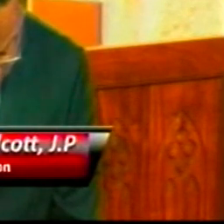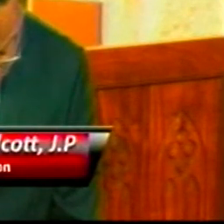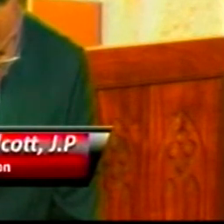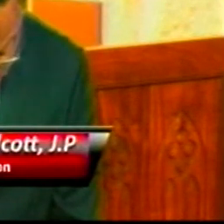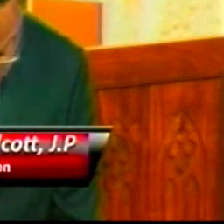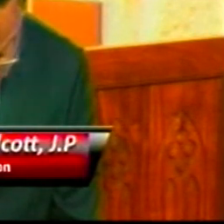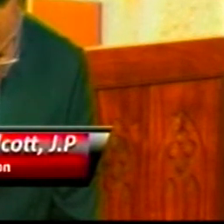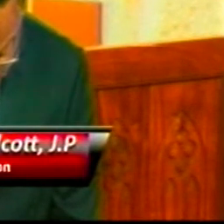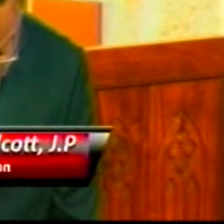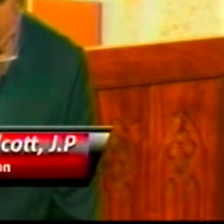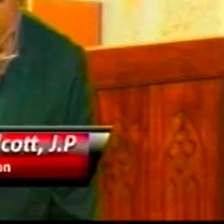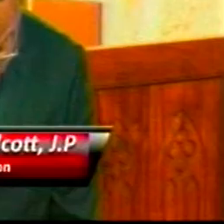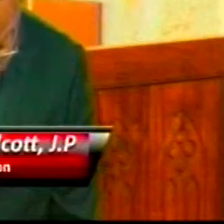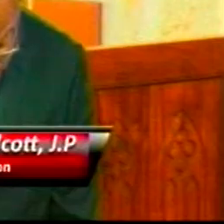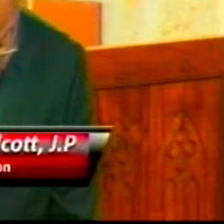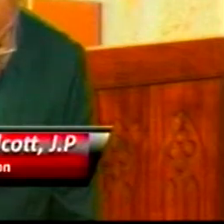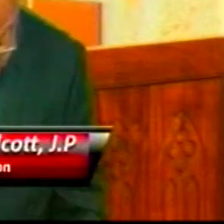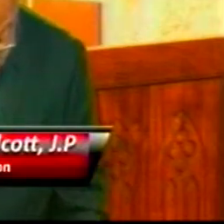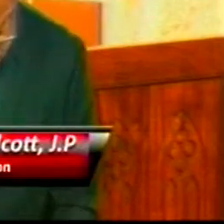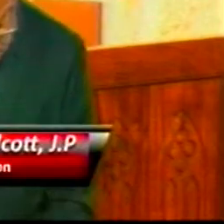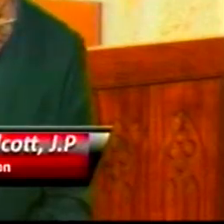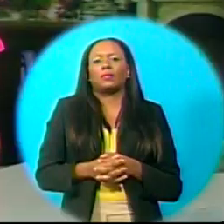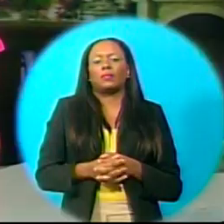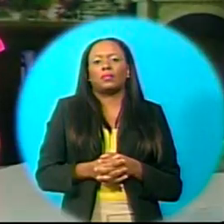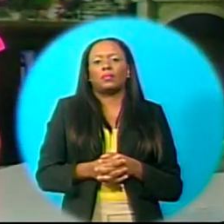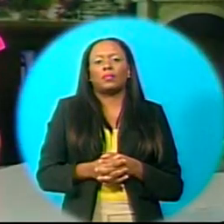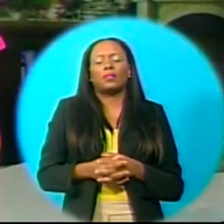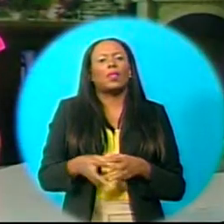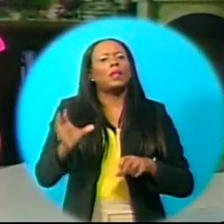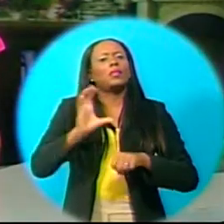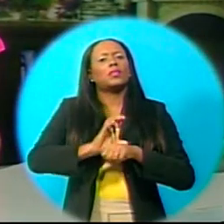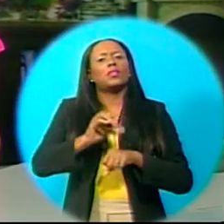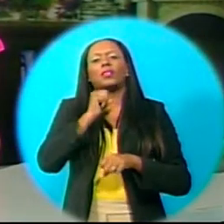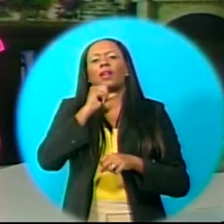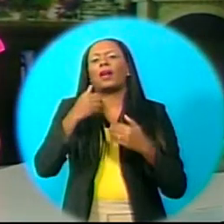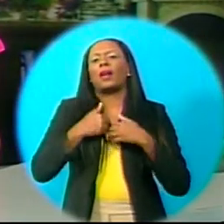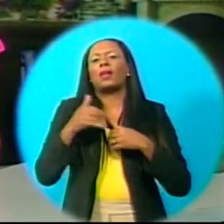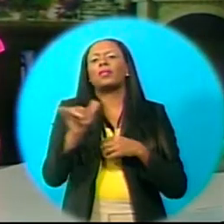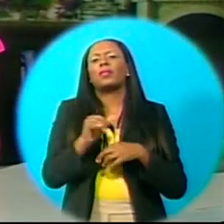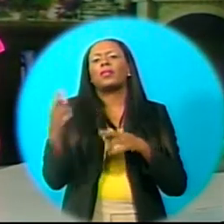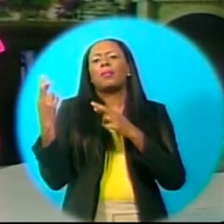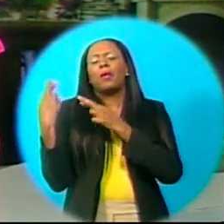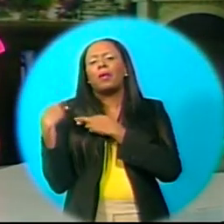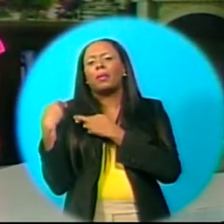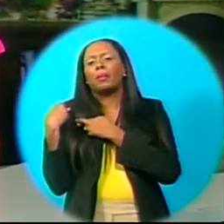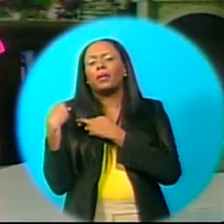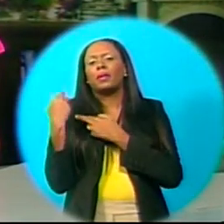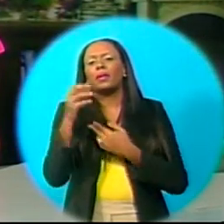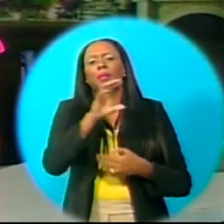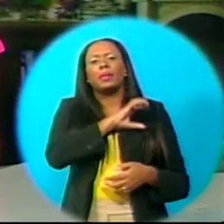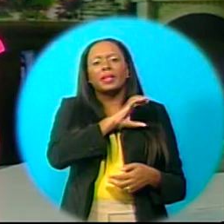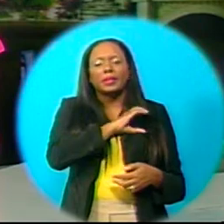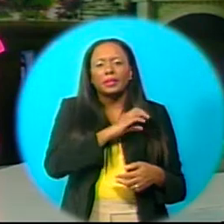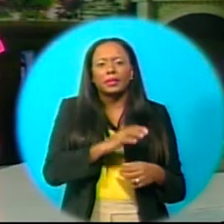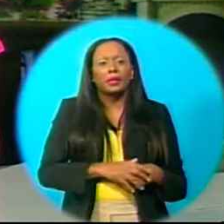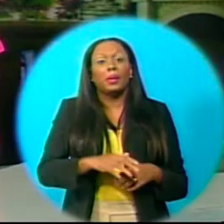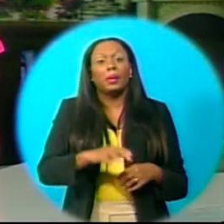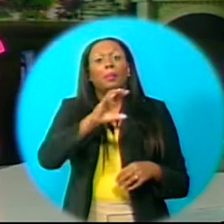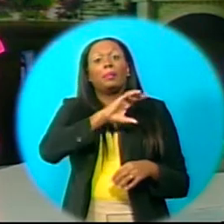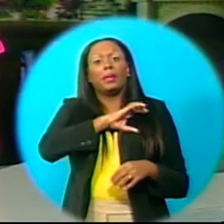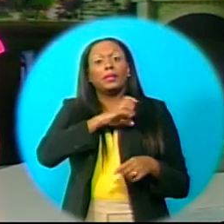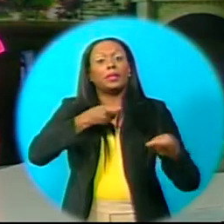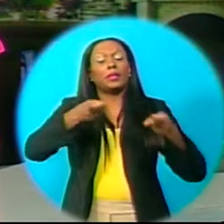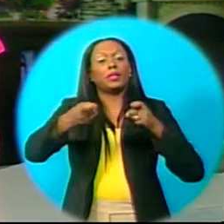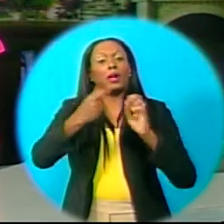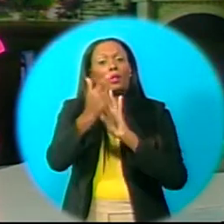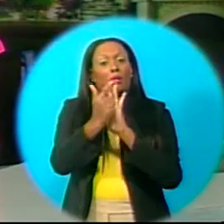for the Barbados Royal Police Force. Well, it is not the duty of the church to police the island, but those in